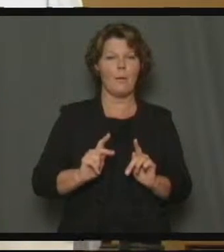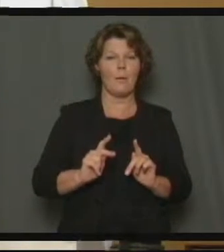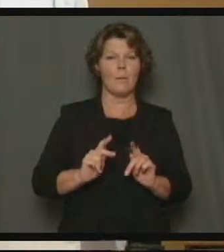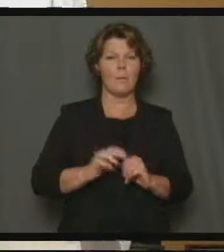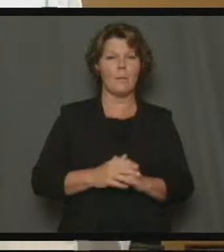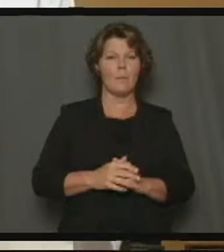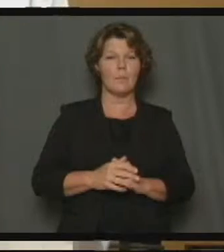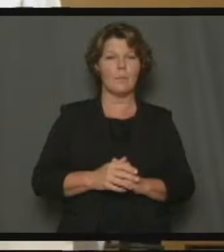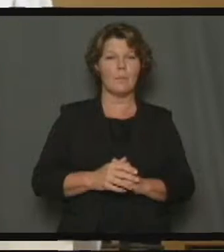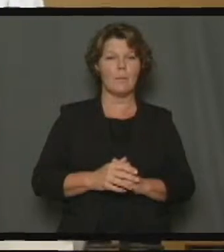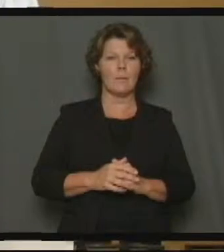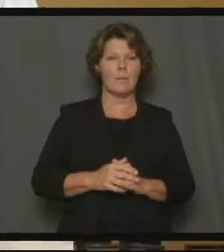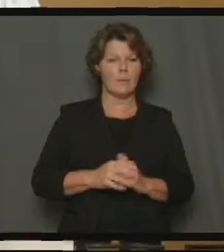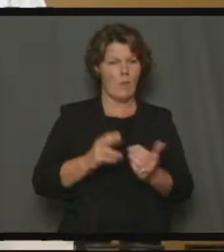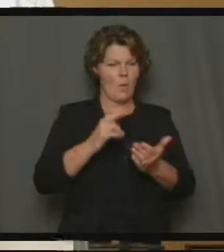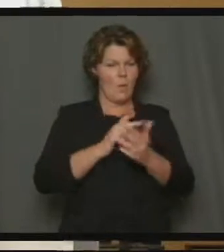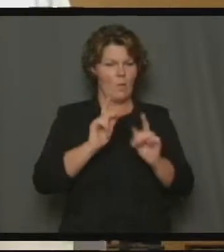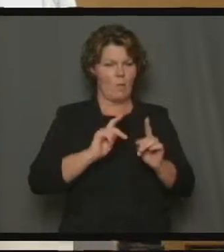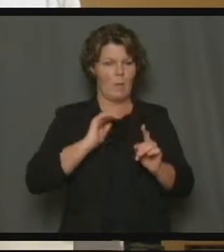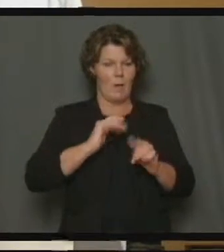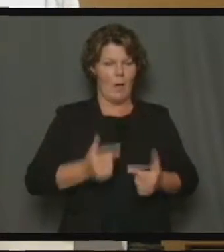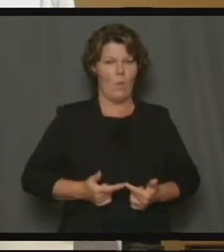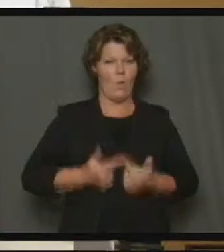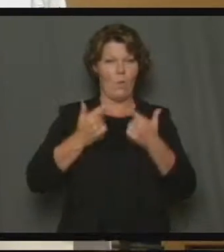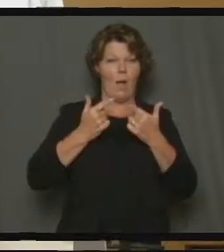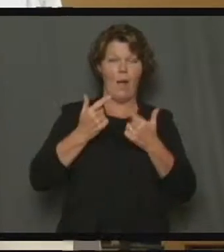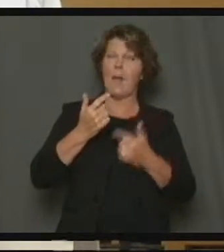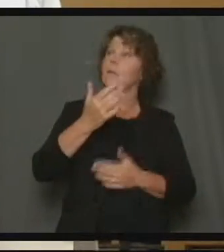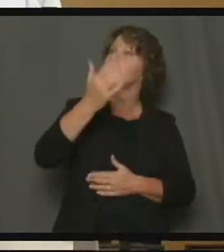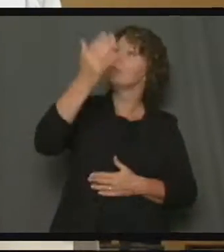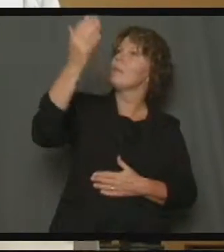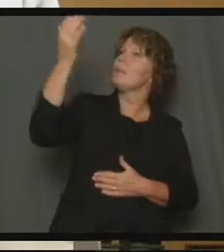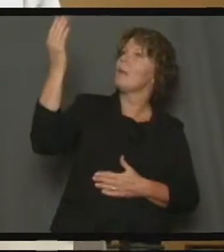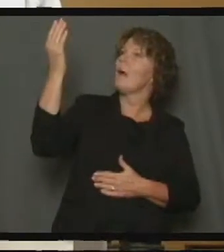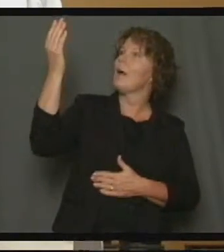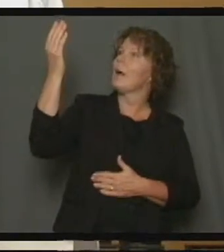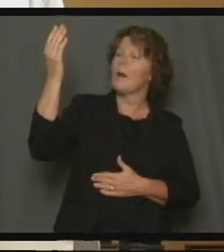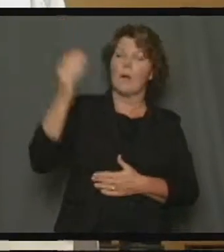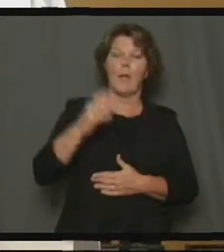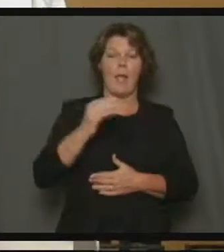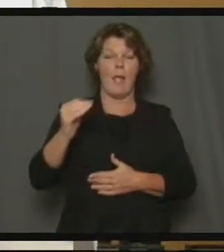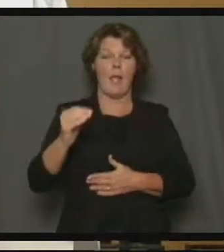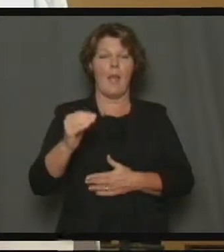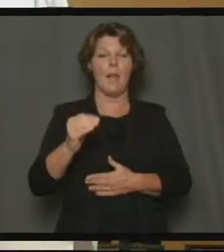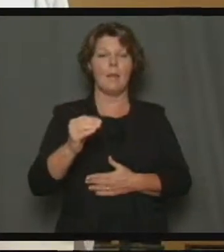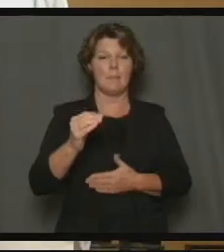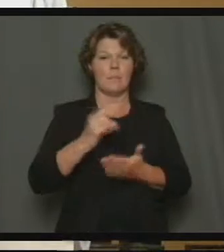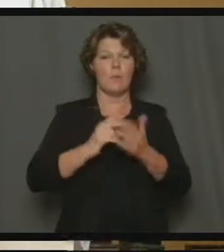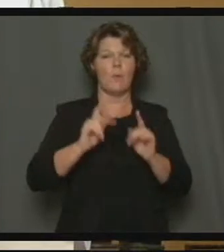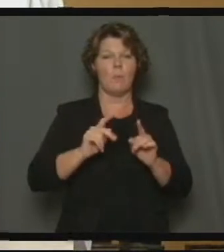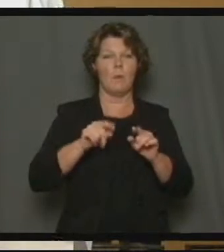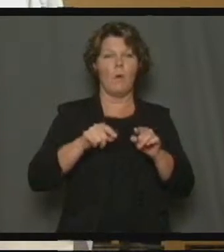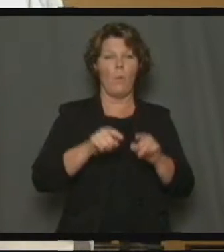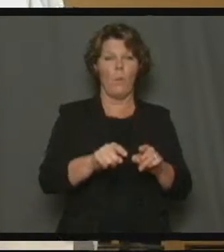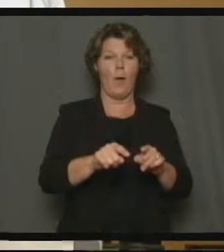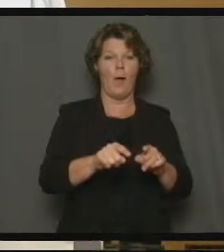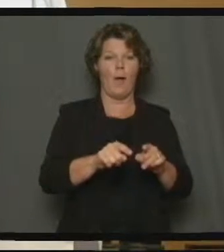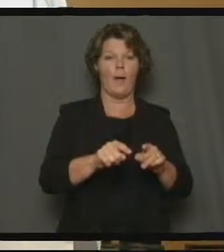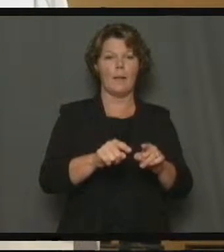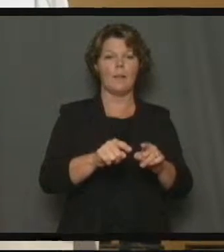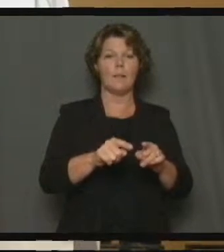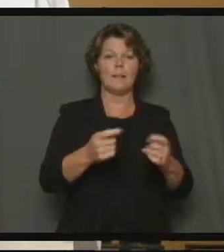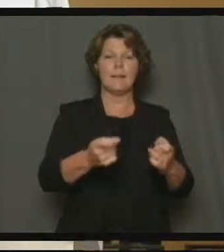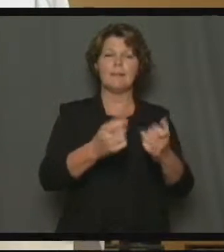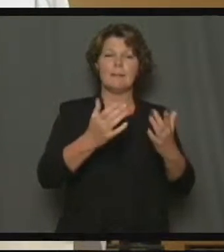Saints in our eternal lives to come, and saints while we are yet sinners now